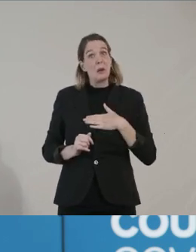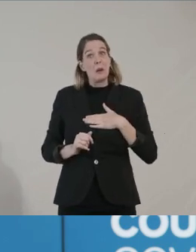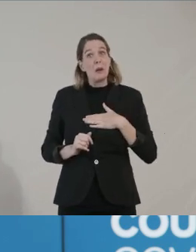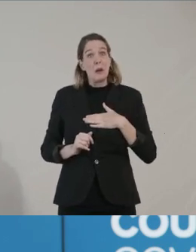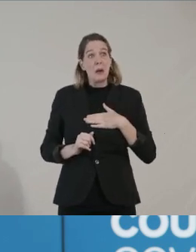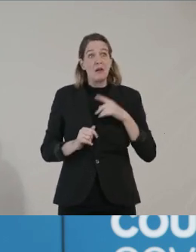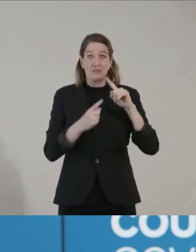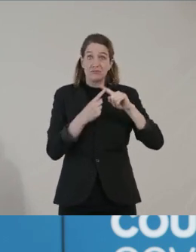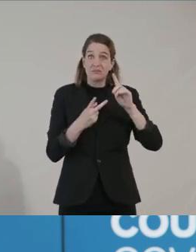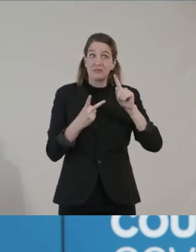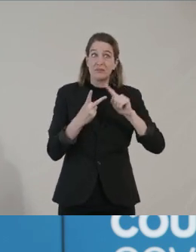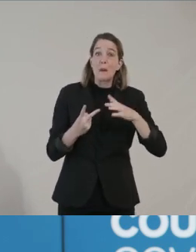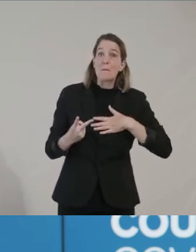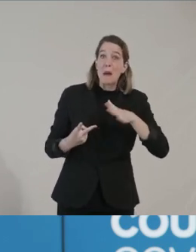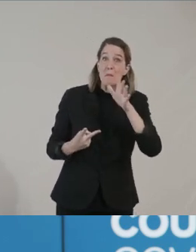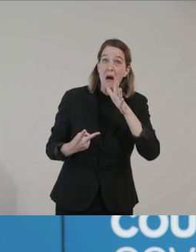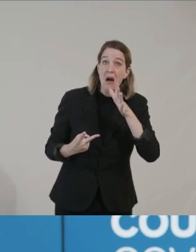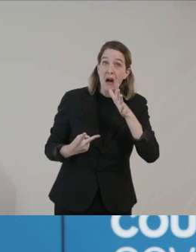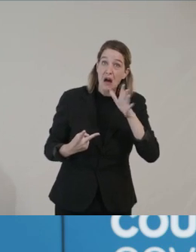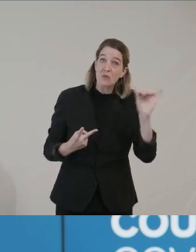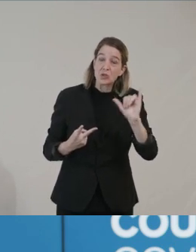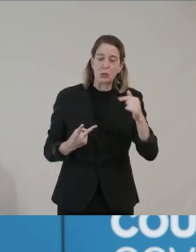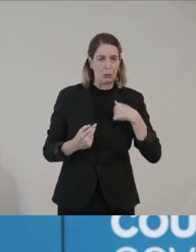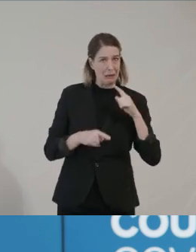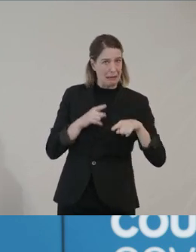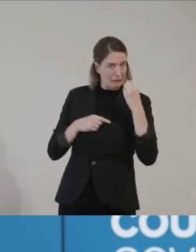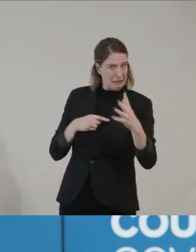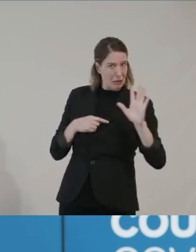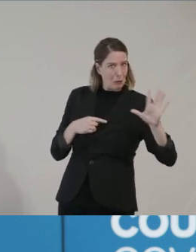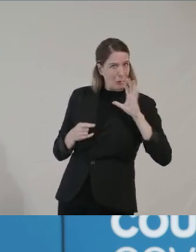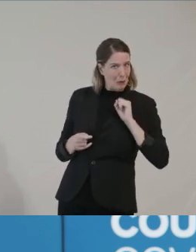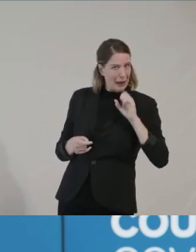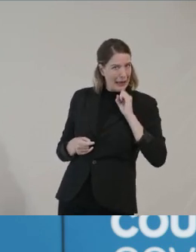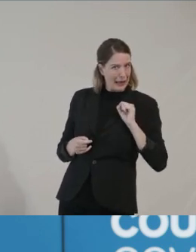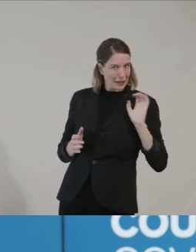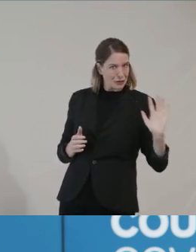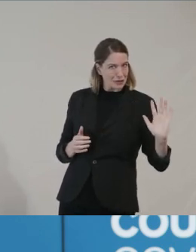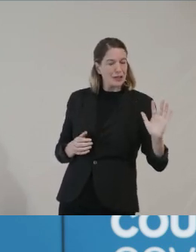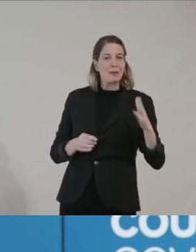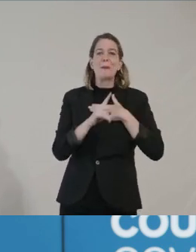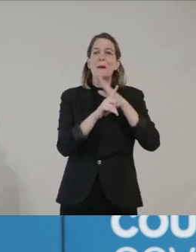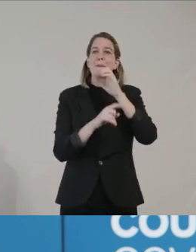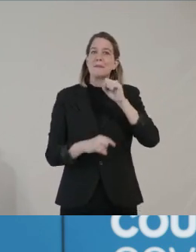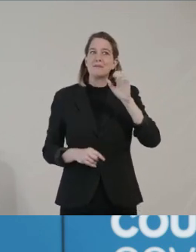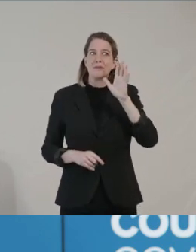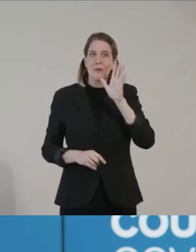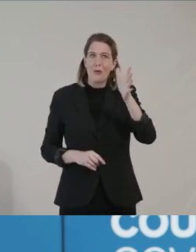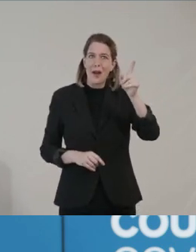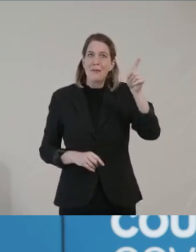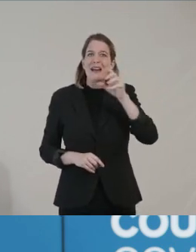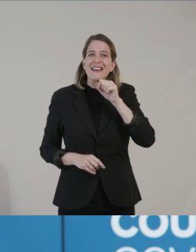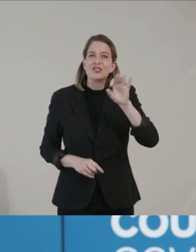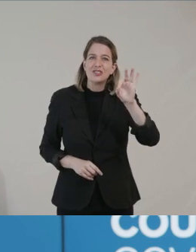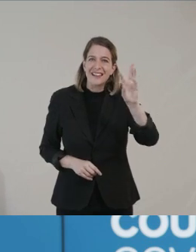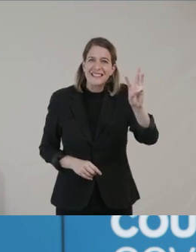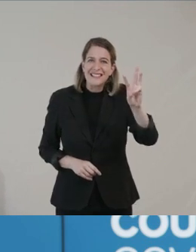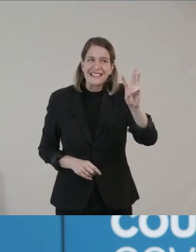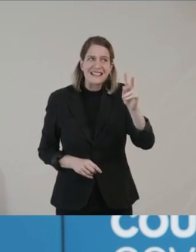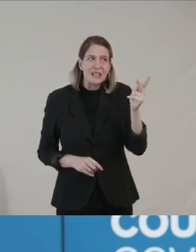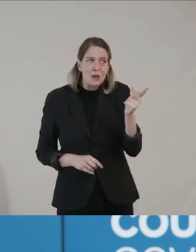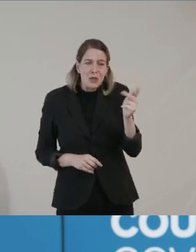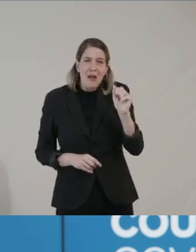my 96-year-old grandmother had her at a very young age. They are among the most vulnerable, and those are the ones that we're going to